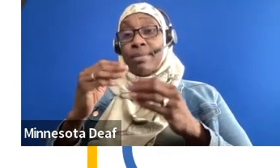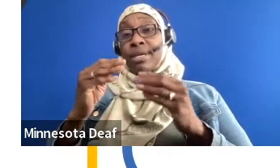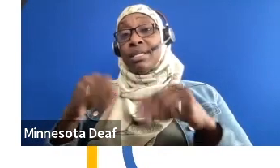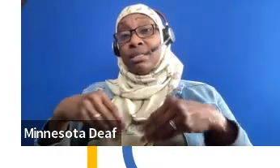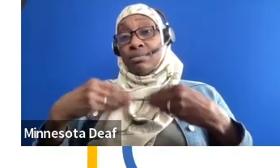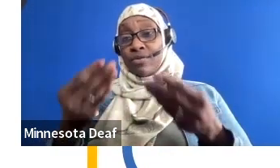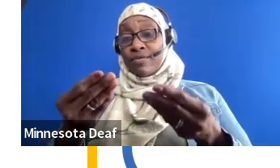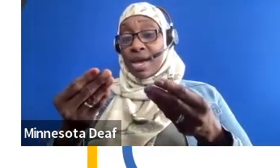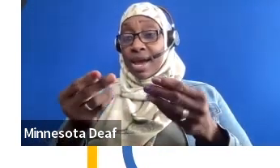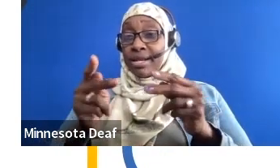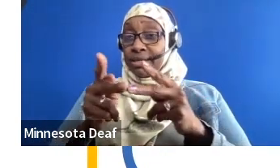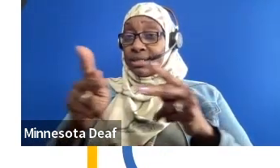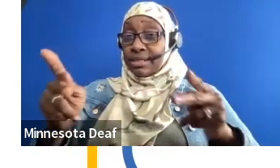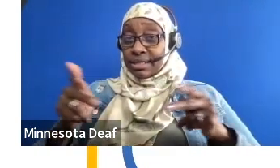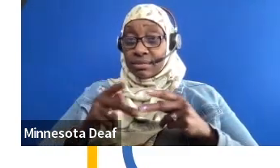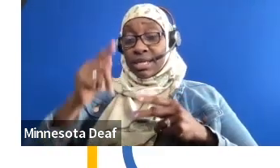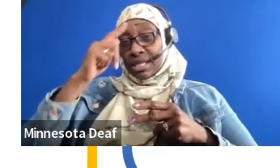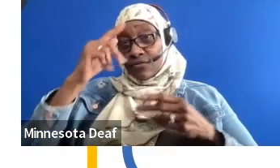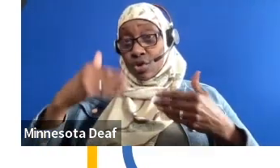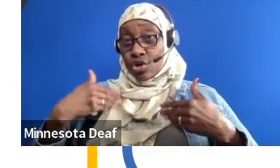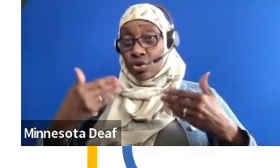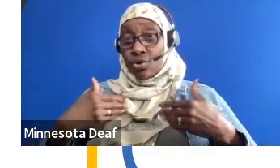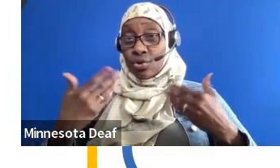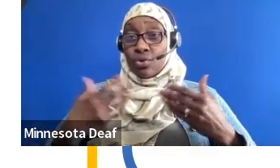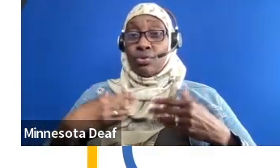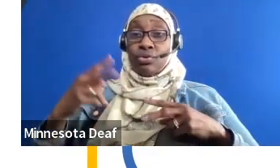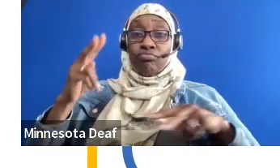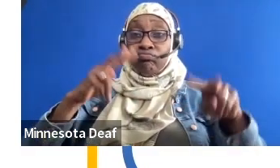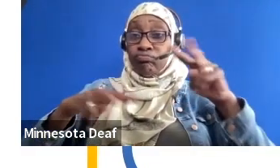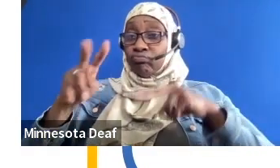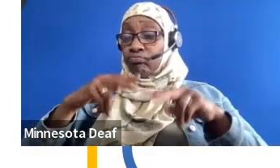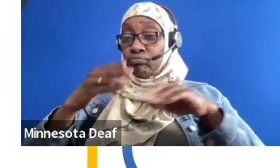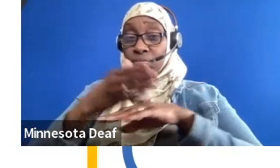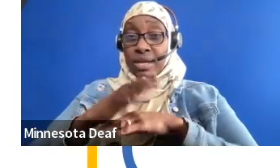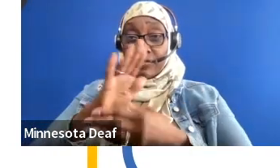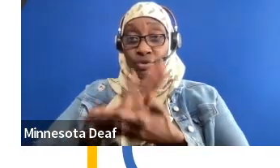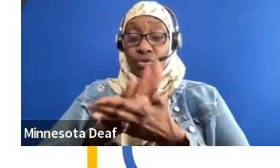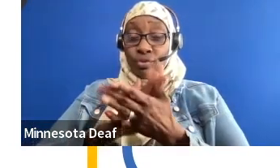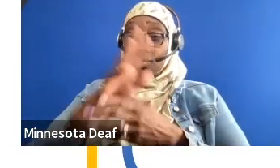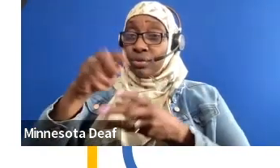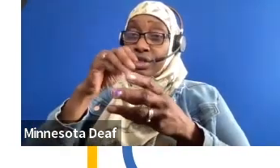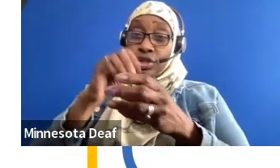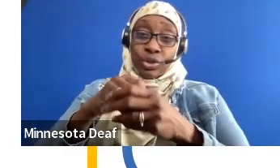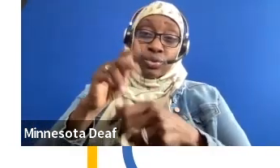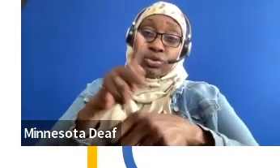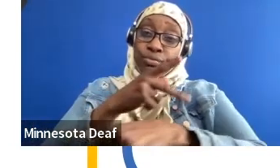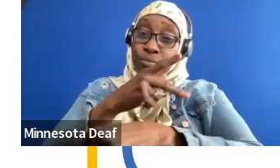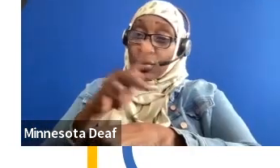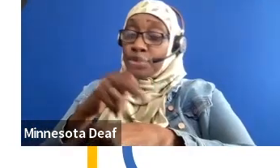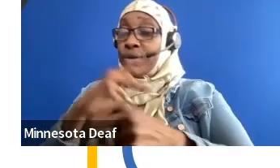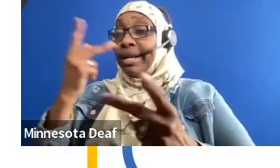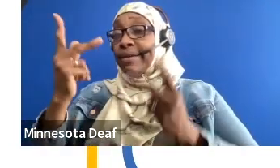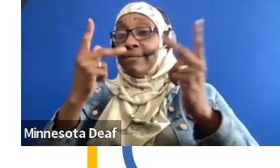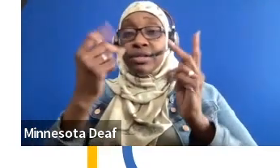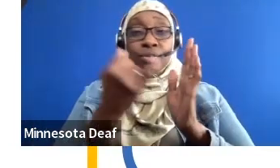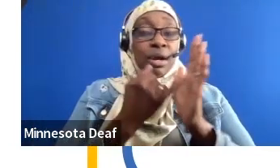explore after school and over the summer, drama, prose, poetry, writing, visual arts, music, and any other kind of form of expression that